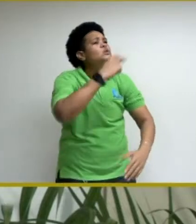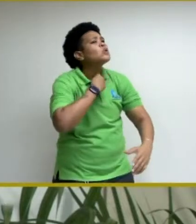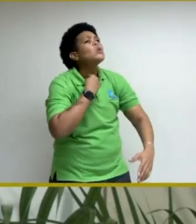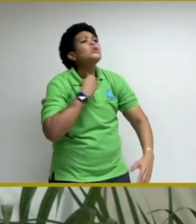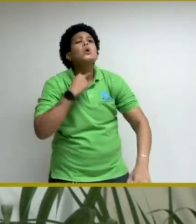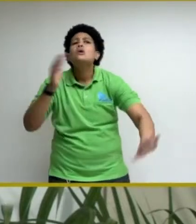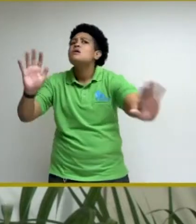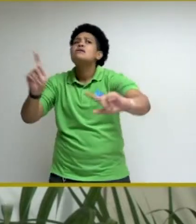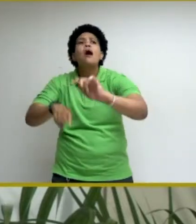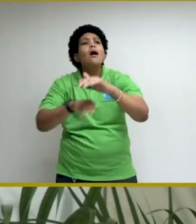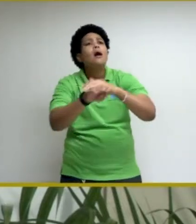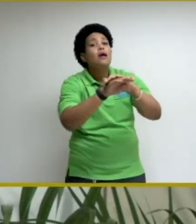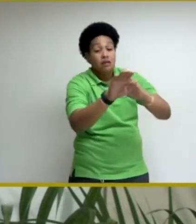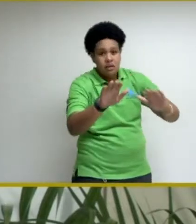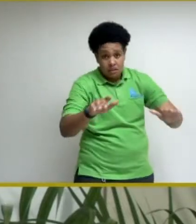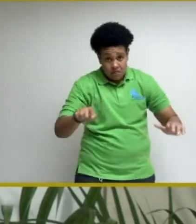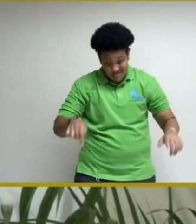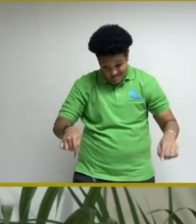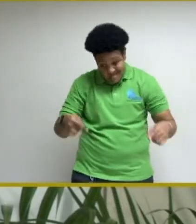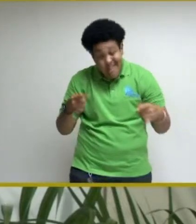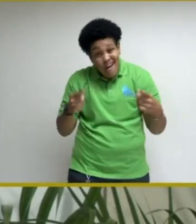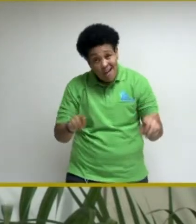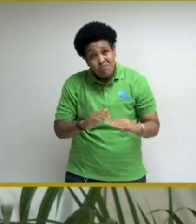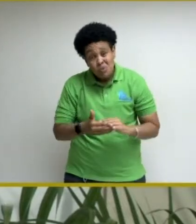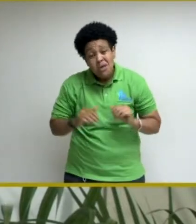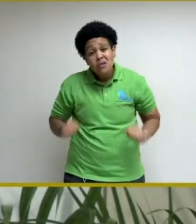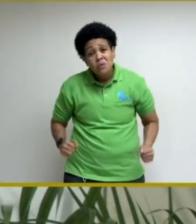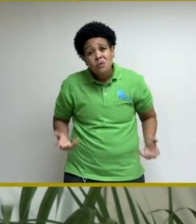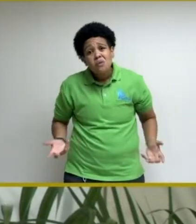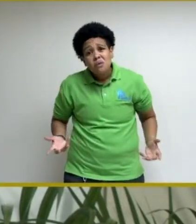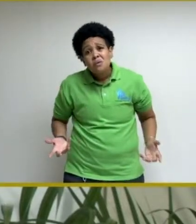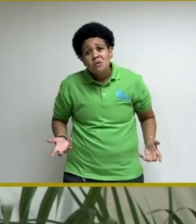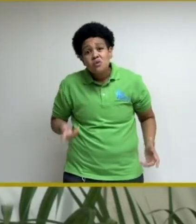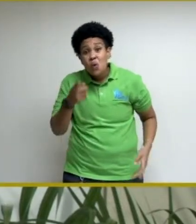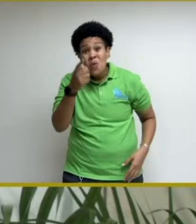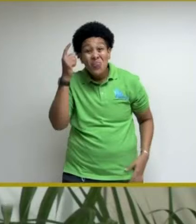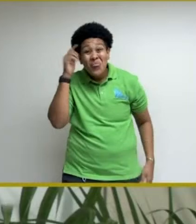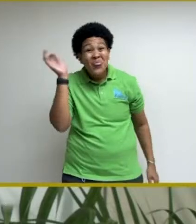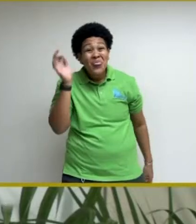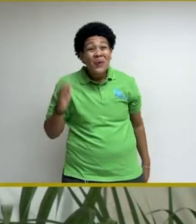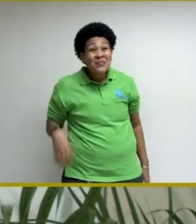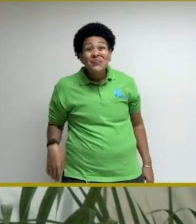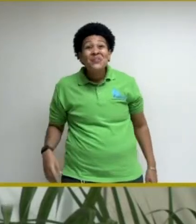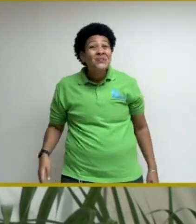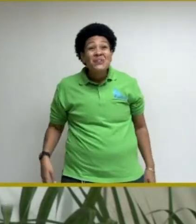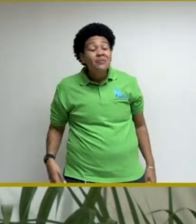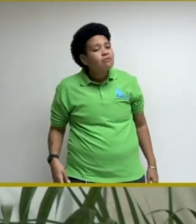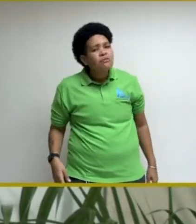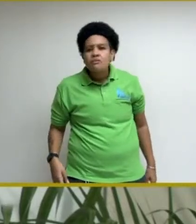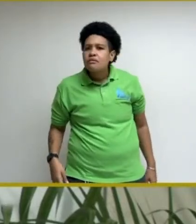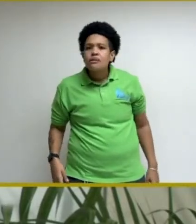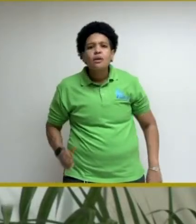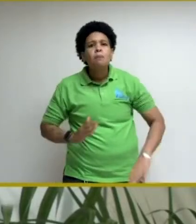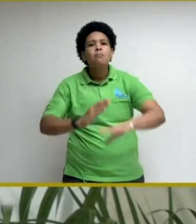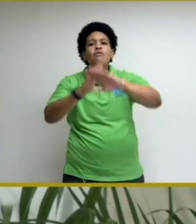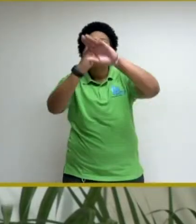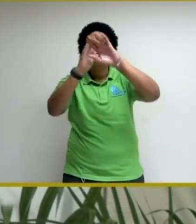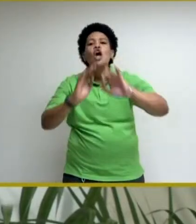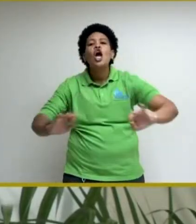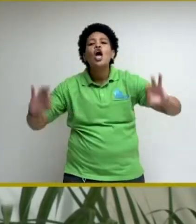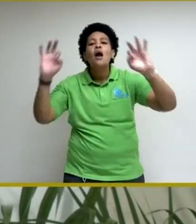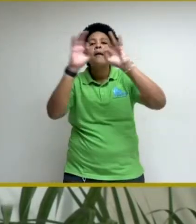could. So I think prevention is what is important at this time, and persons need to concentrate on